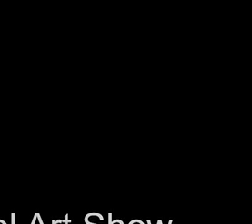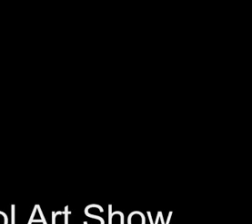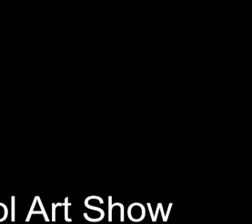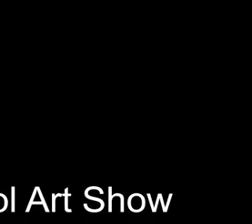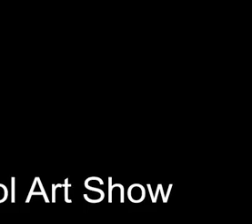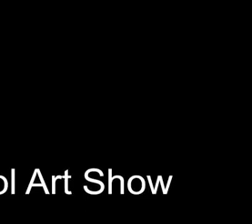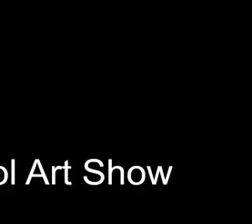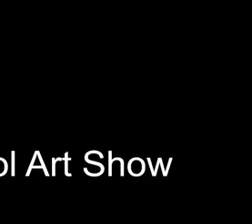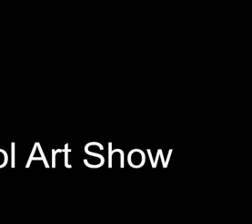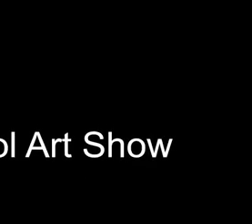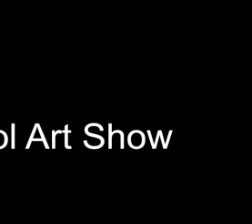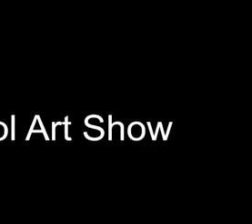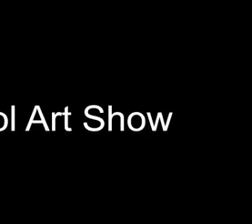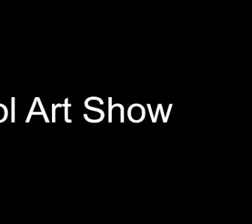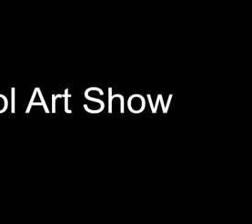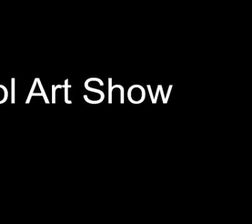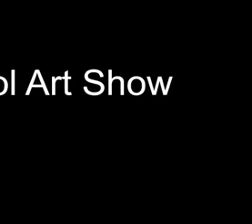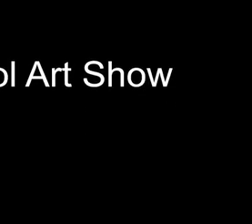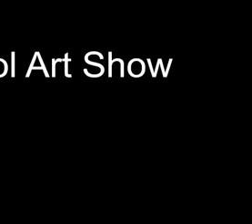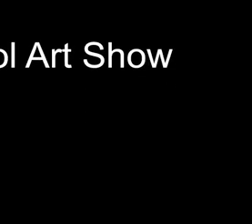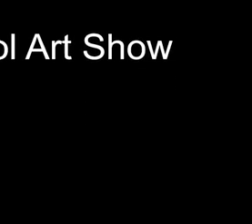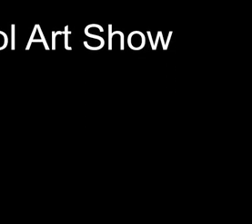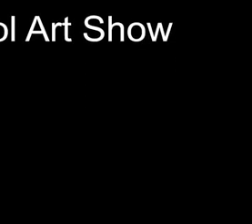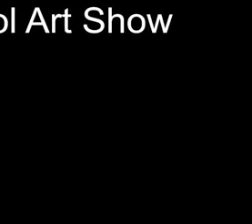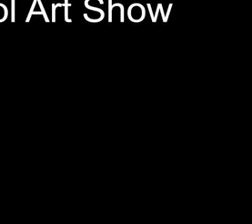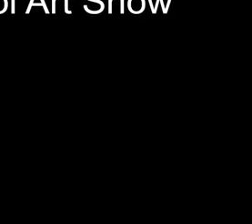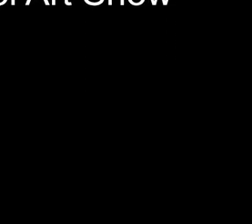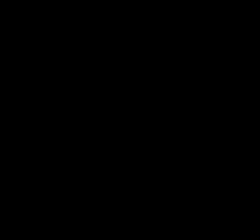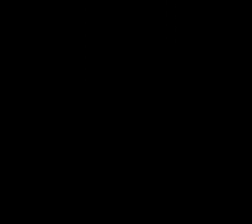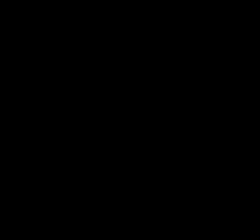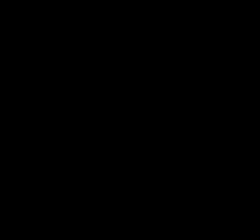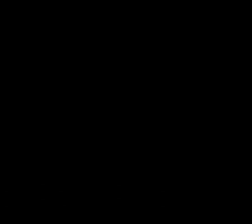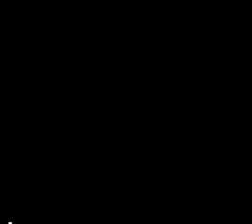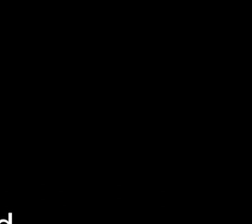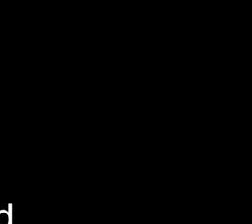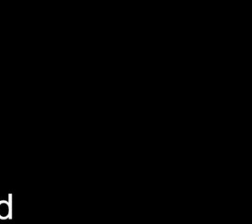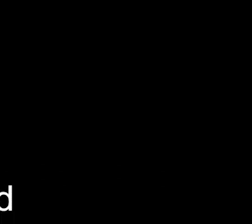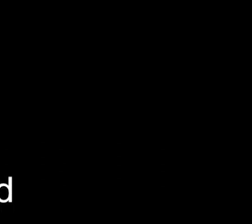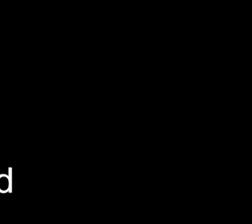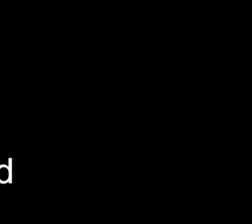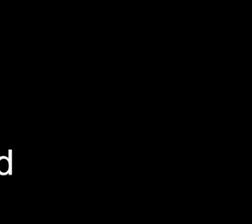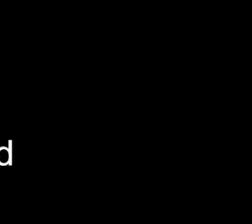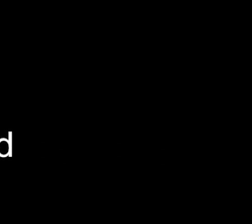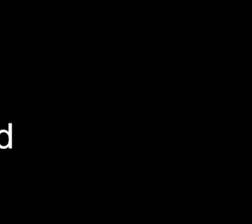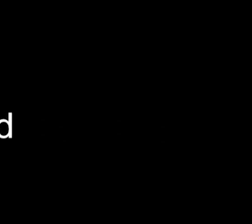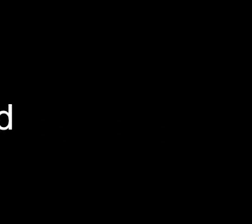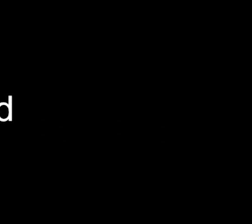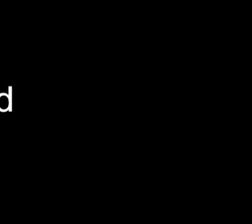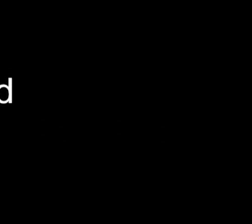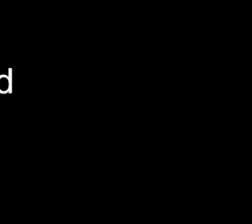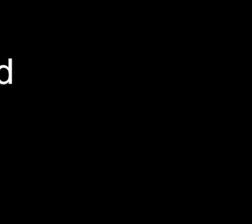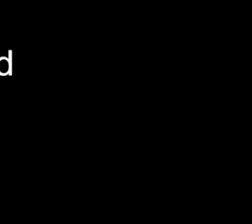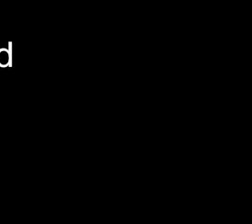When I saw the mirrors and windows theme for this year, I was immediately able to make connections to the art I made. As a whole, it's a mirror of the battle between my hope